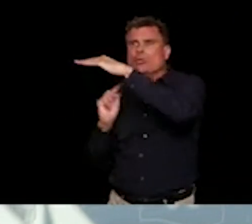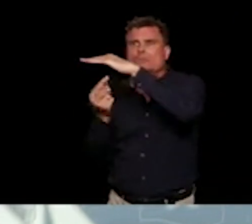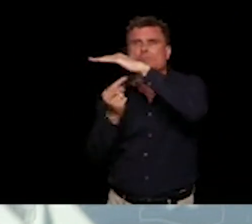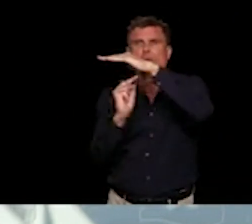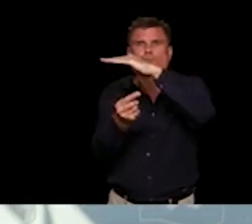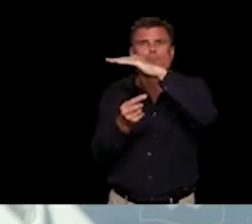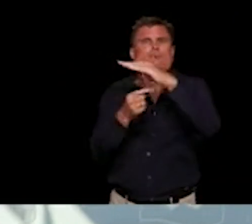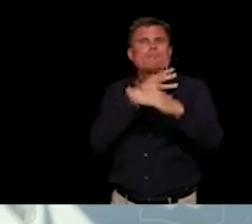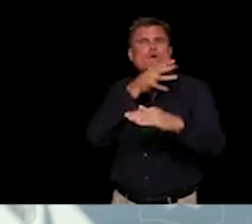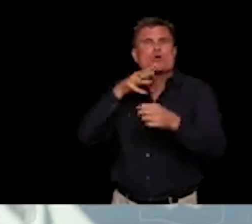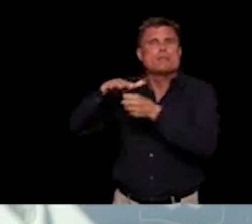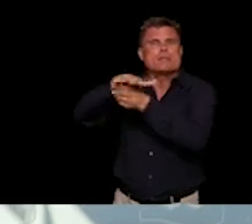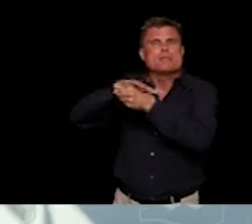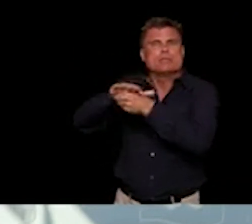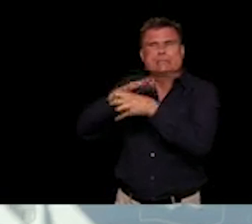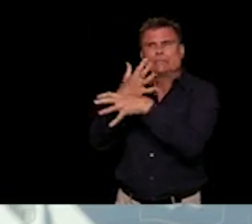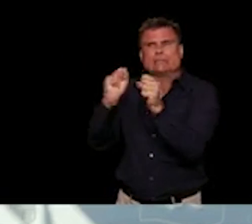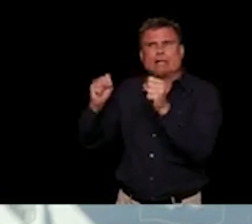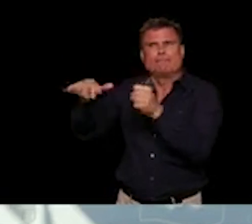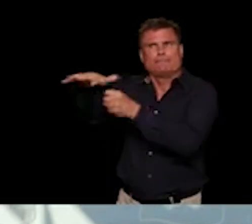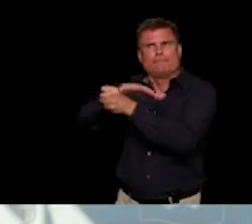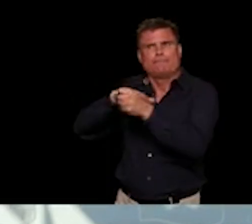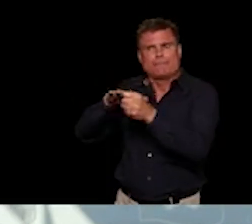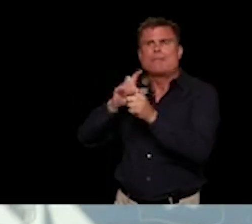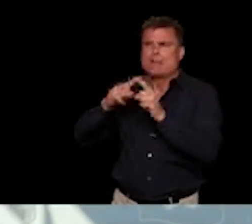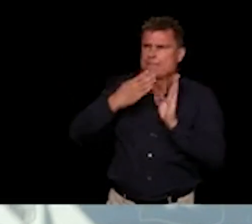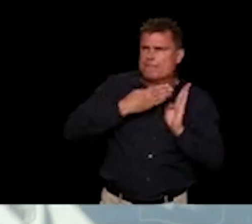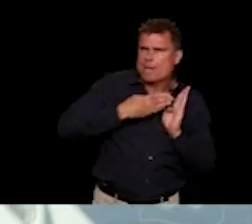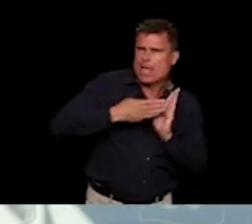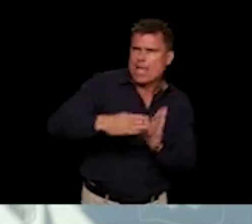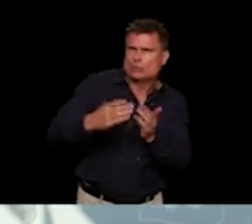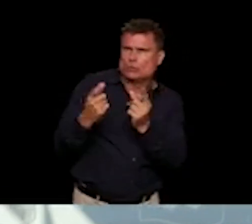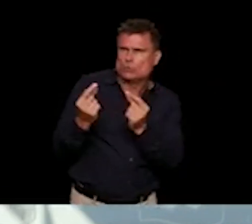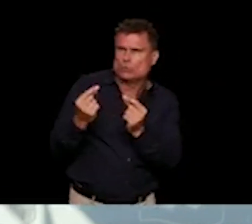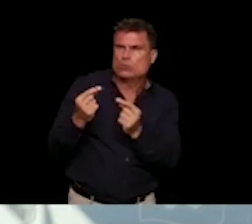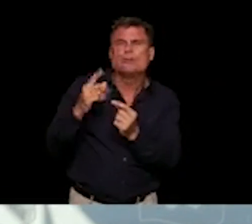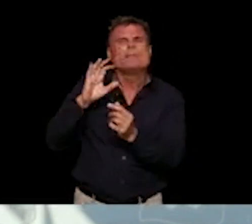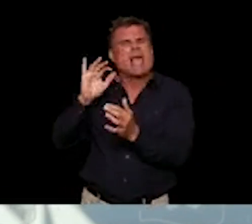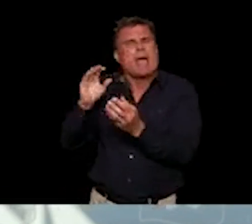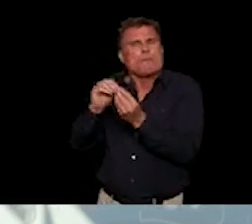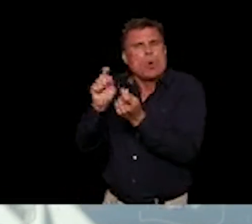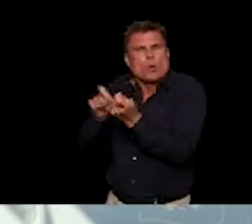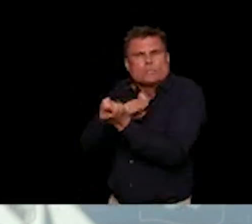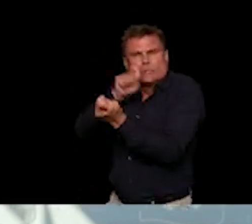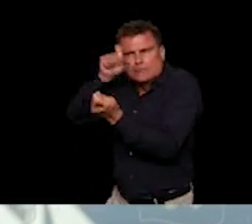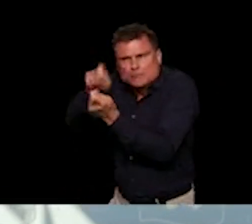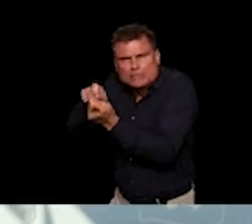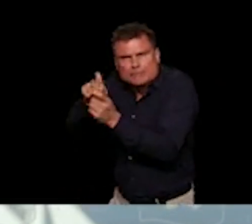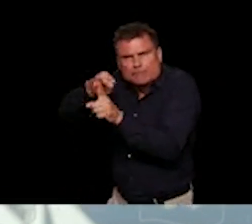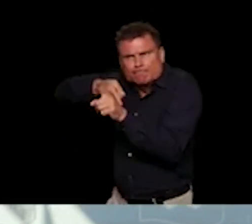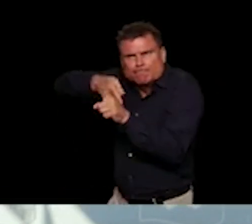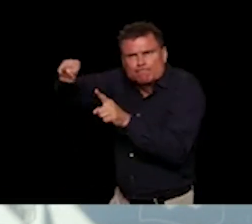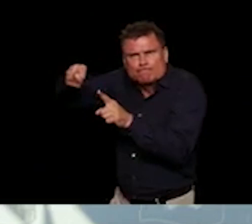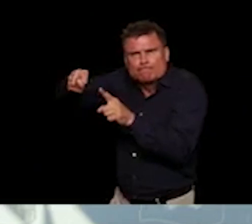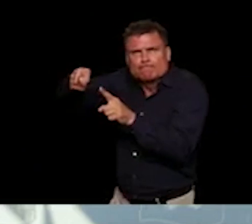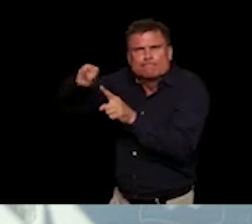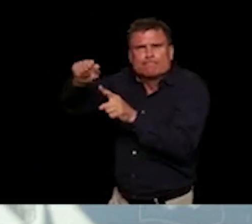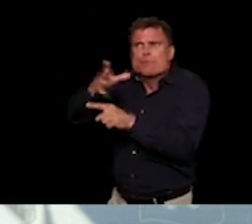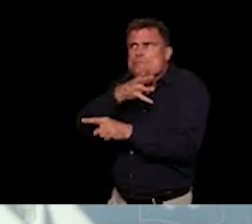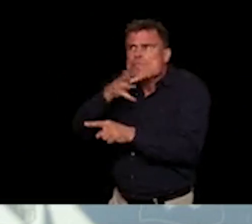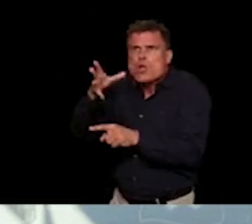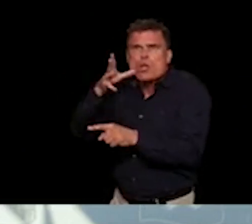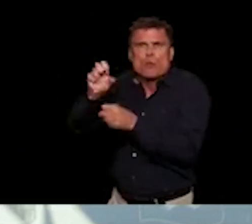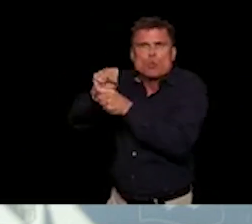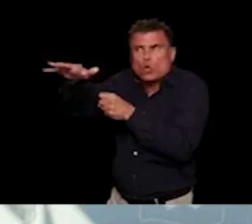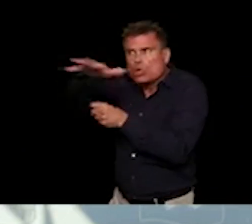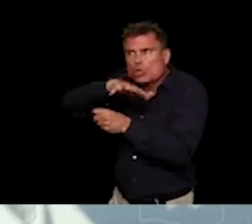to, that's just an example of a precise action taken to reduce transmission. The places we're most concerned about in